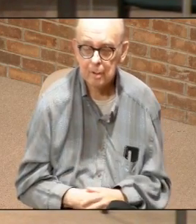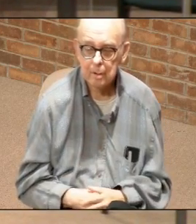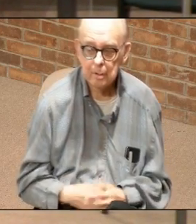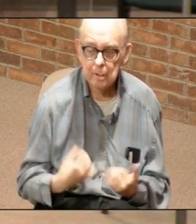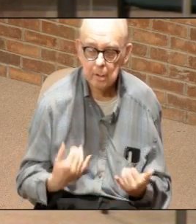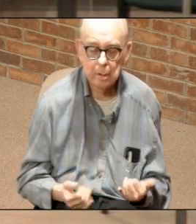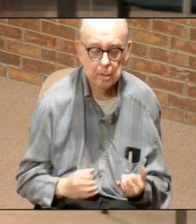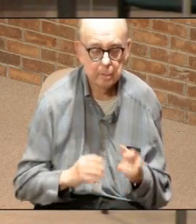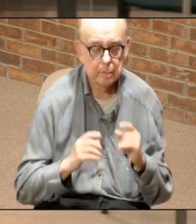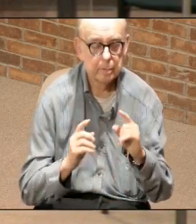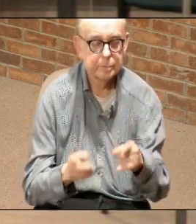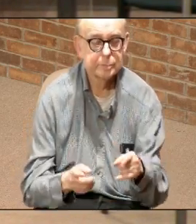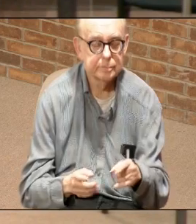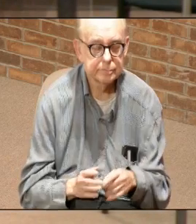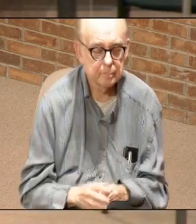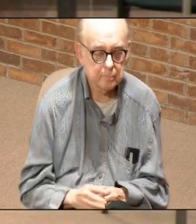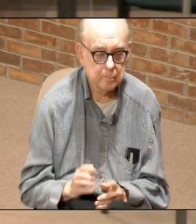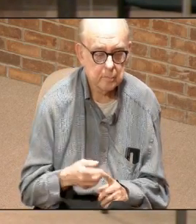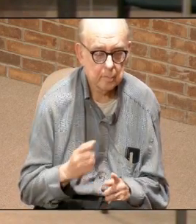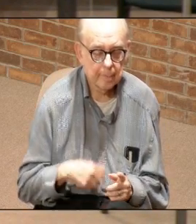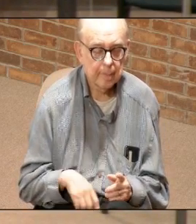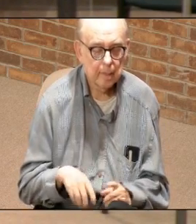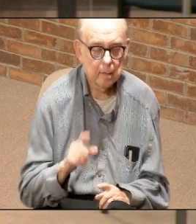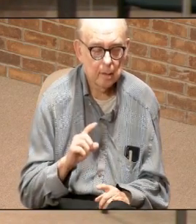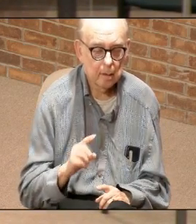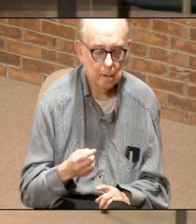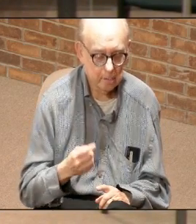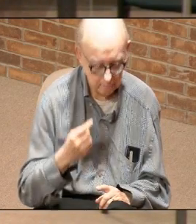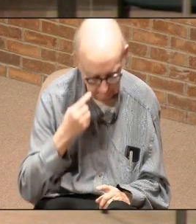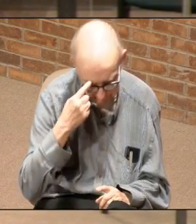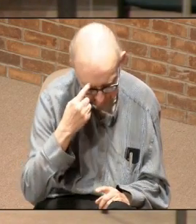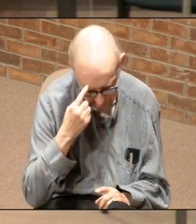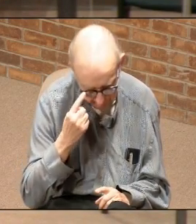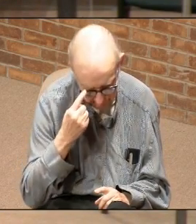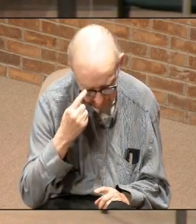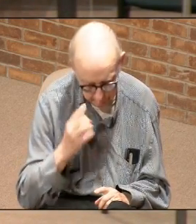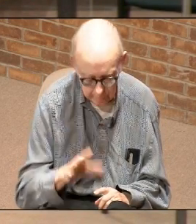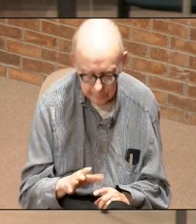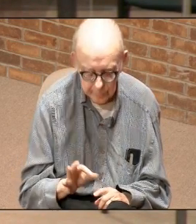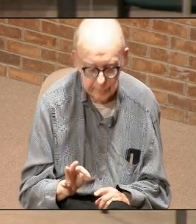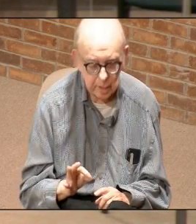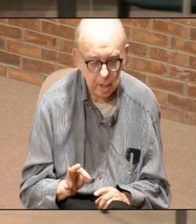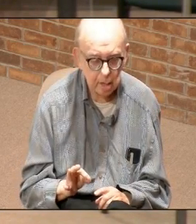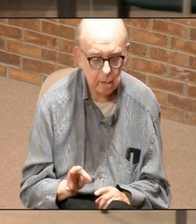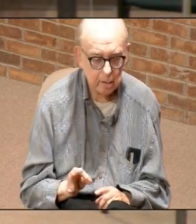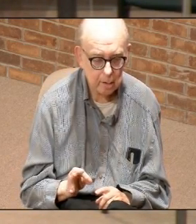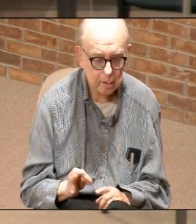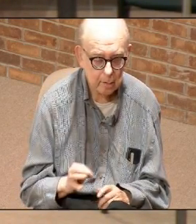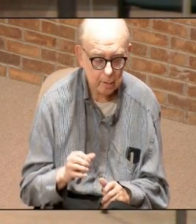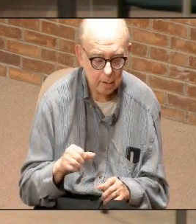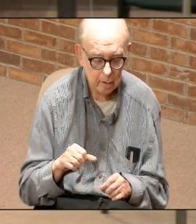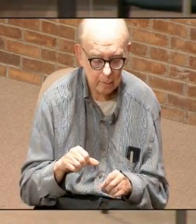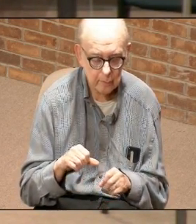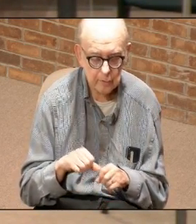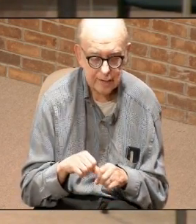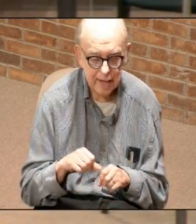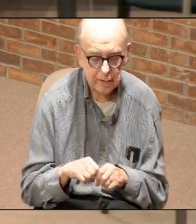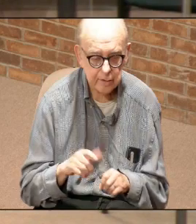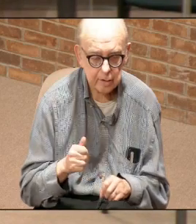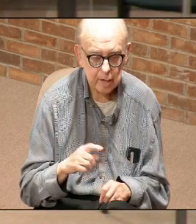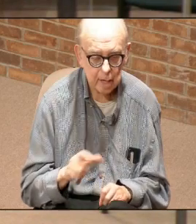We now go from $1.59, $1.90 something per gallon of